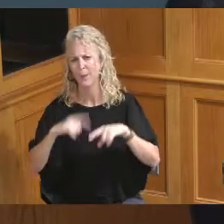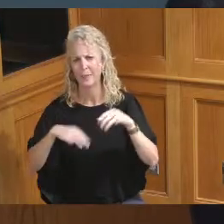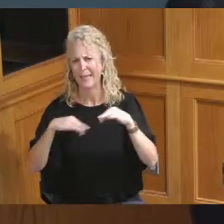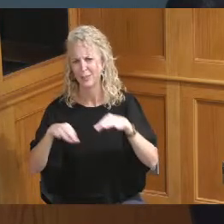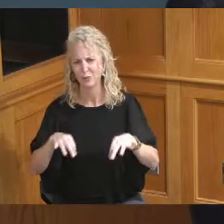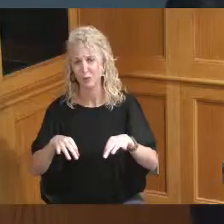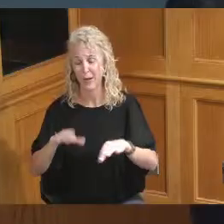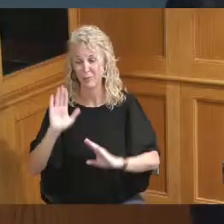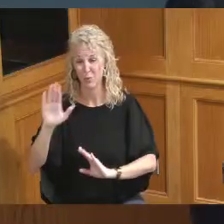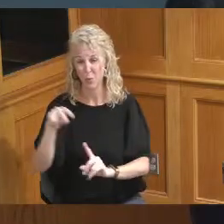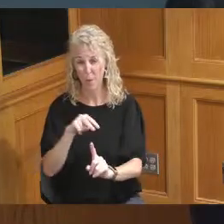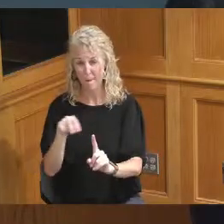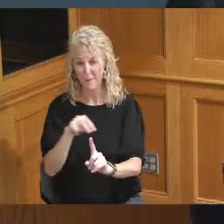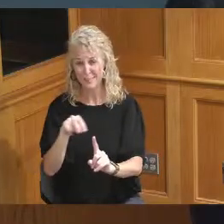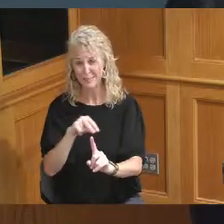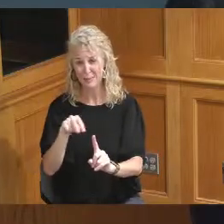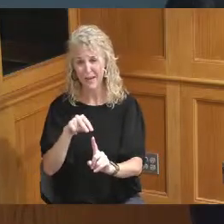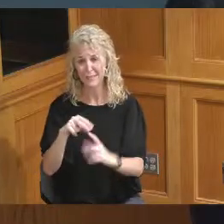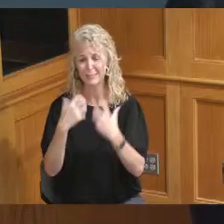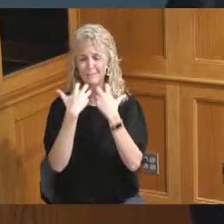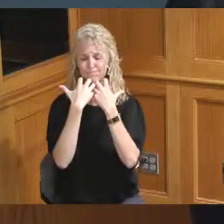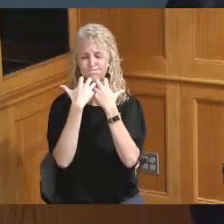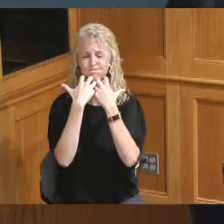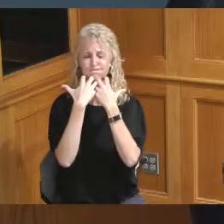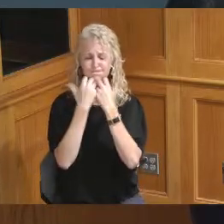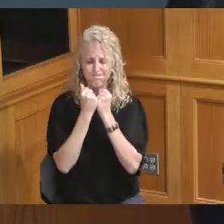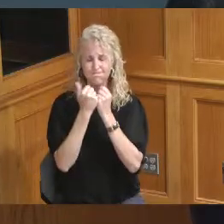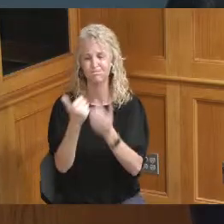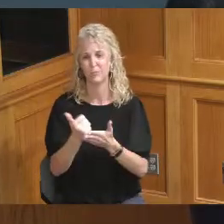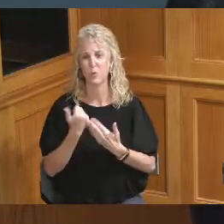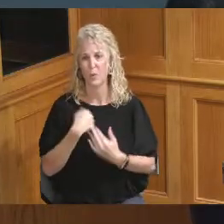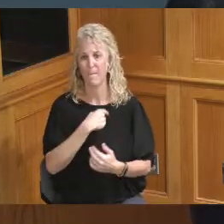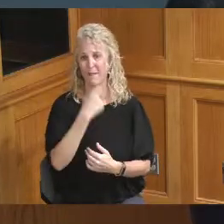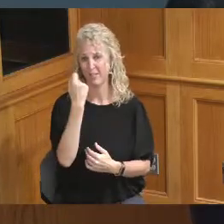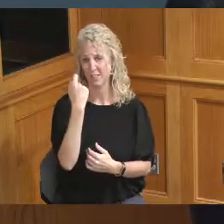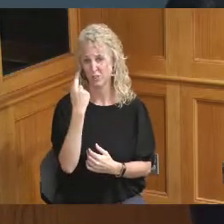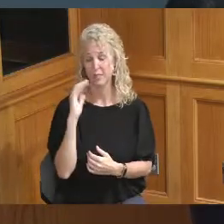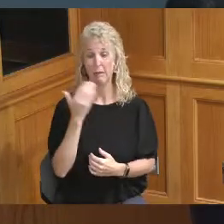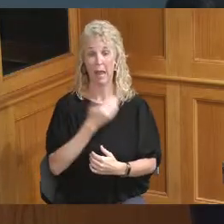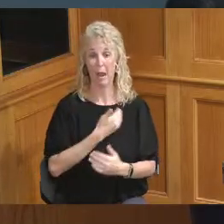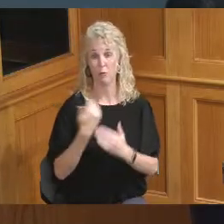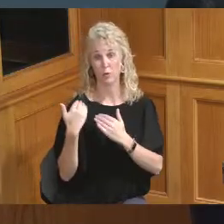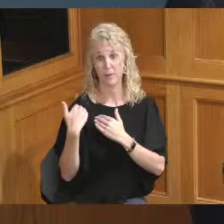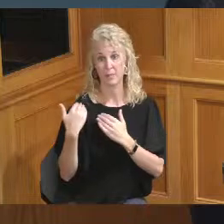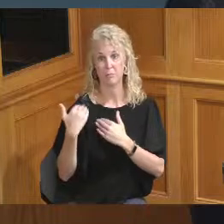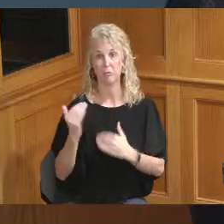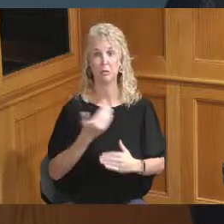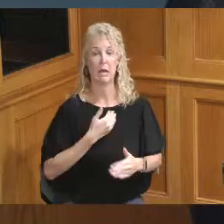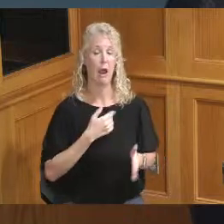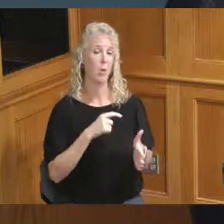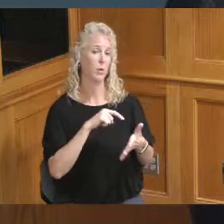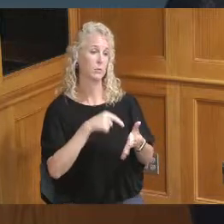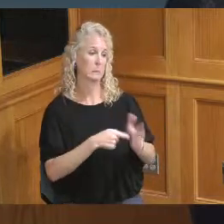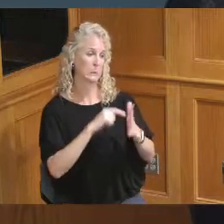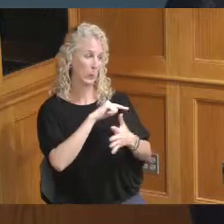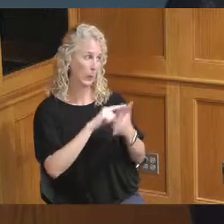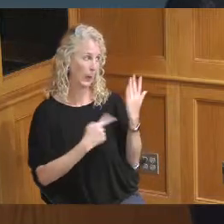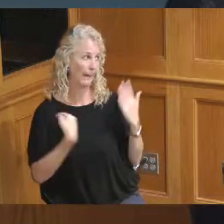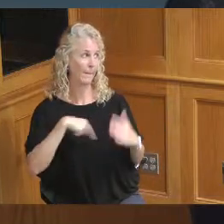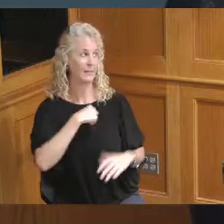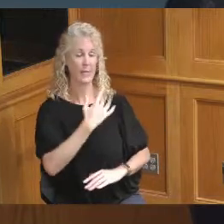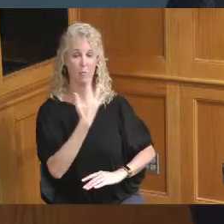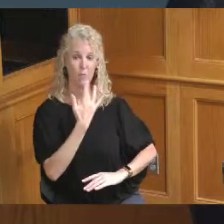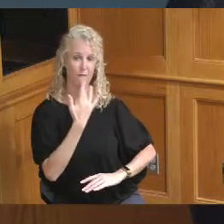been critical to helping us understand, what we should be asking for, what they should be asking for, and trying to balance all